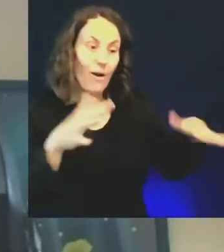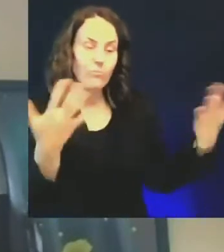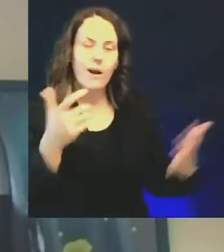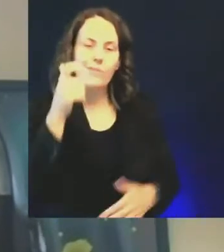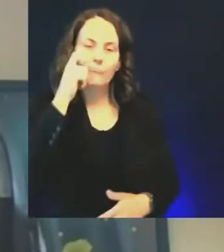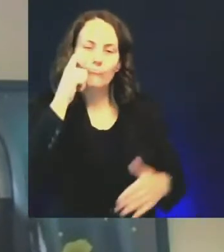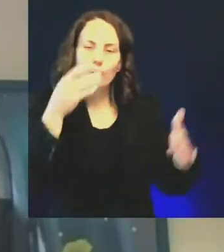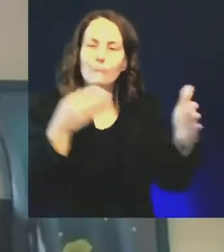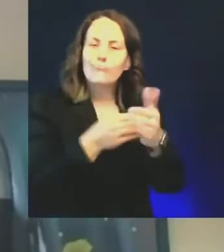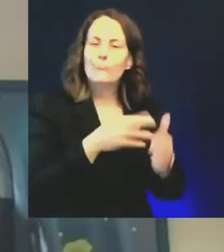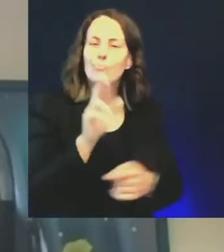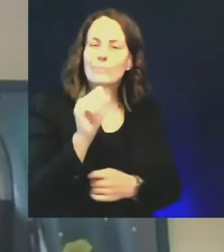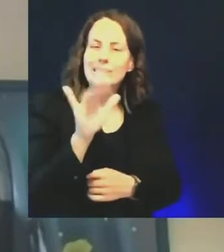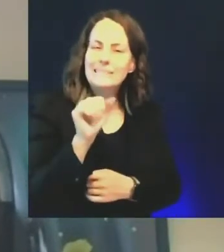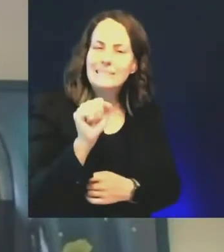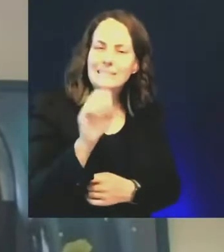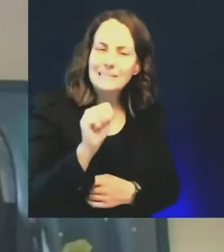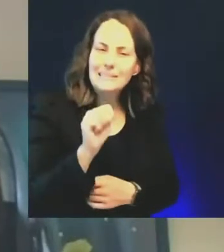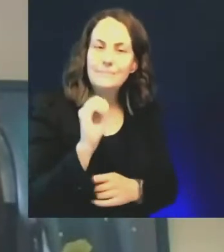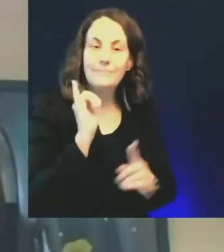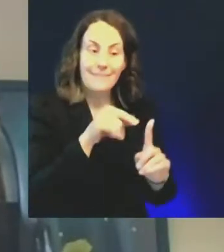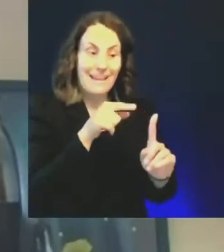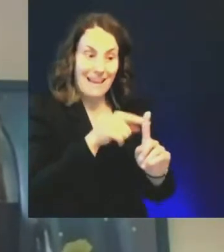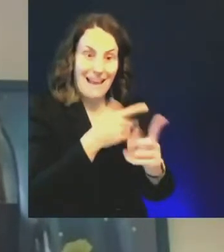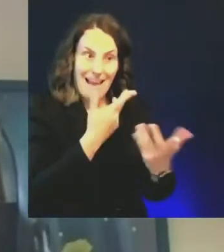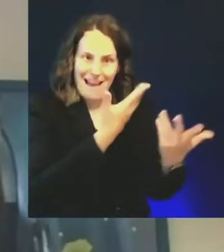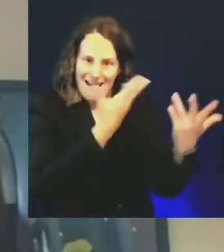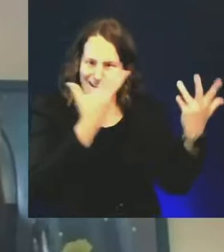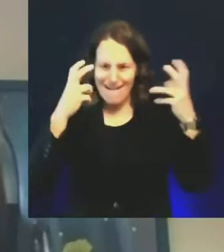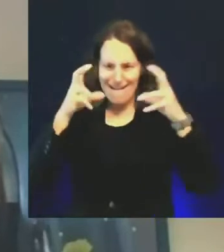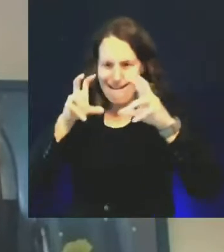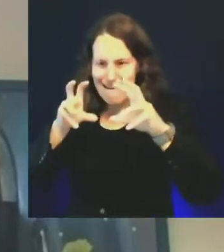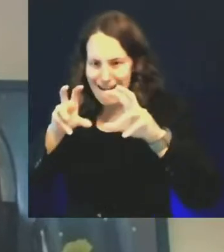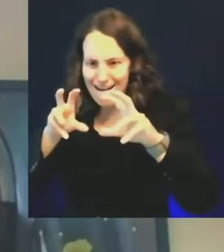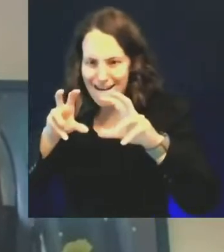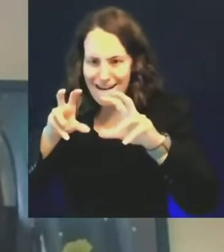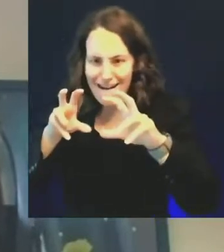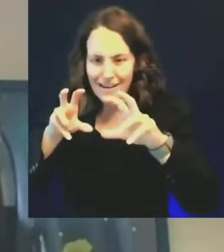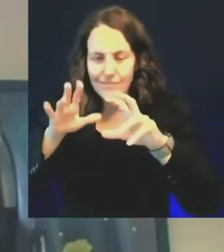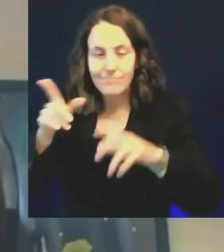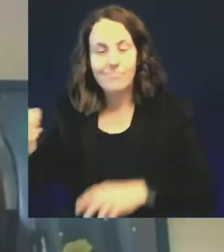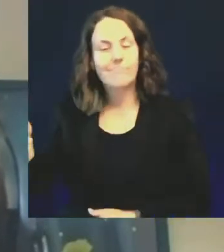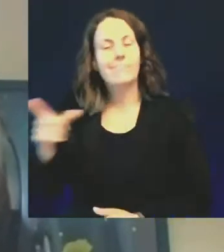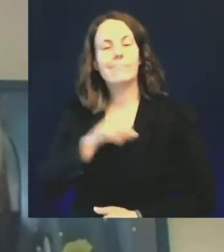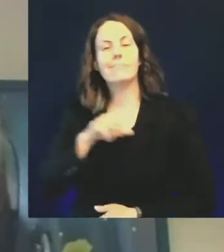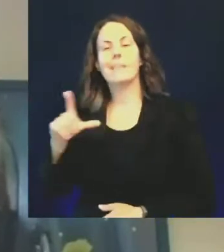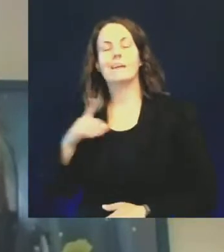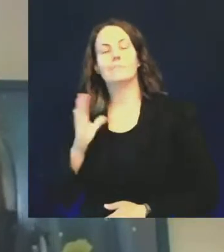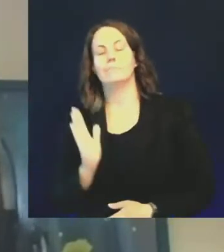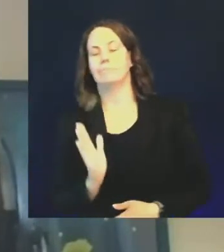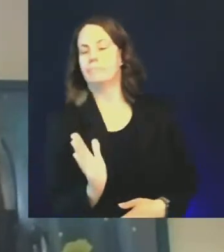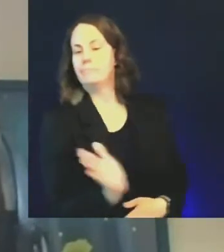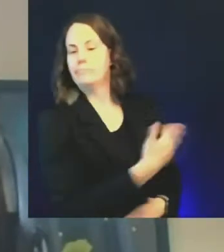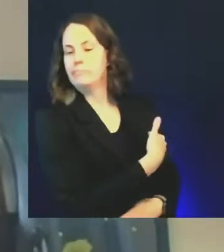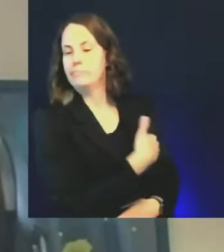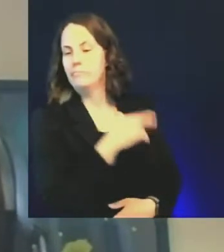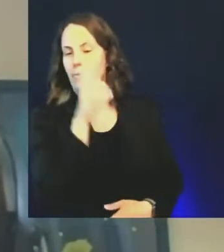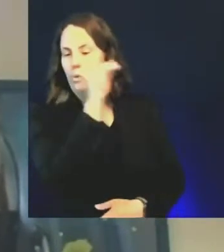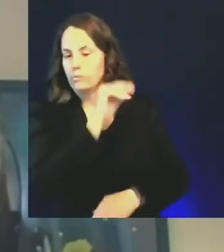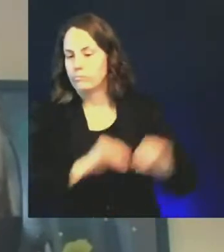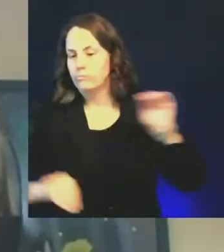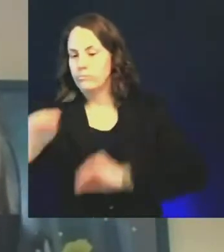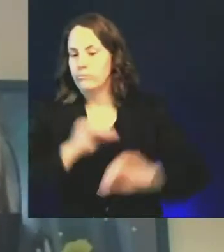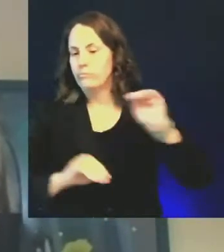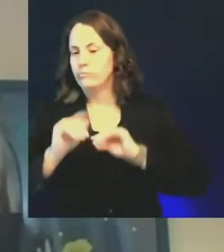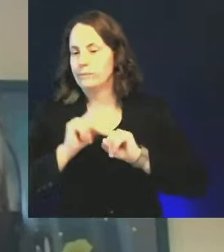of Wisconsin to continue to be making investments so that we truly can be the state we aspire to be,